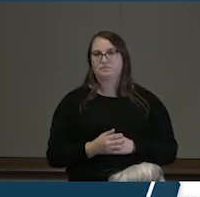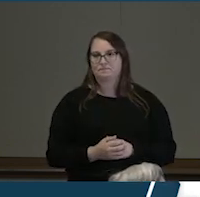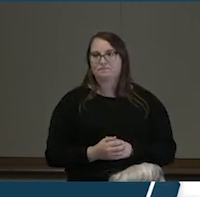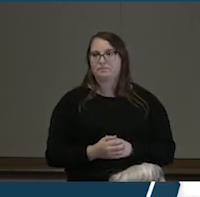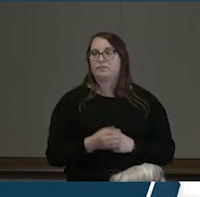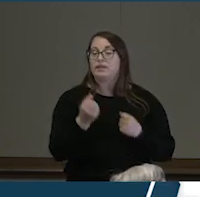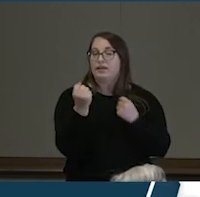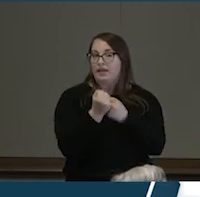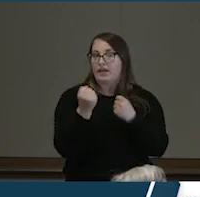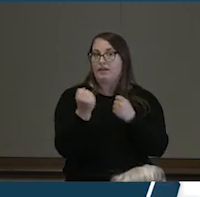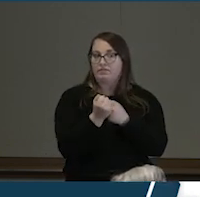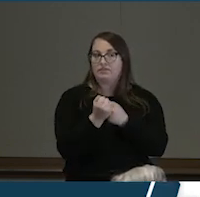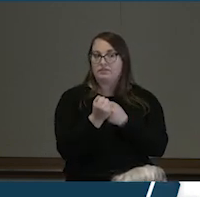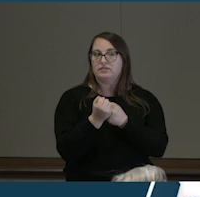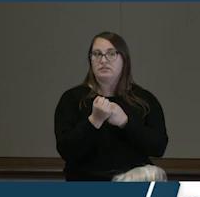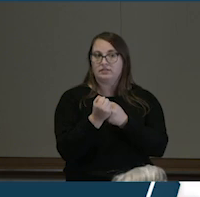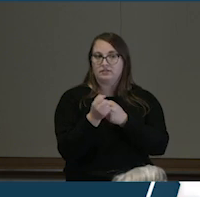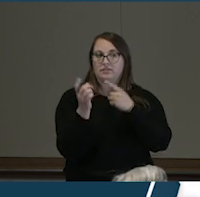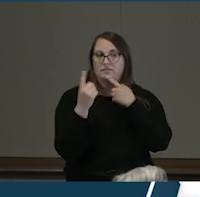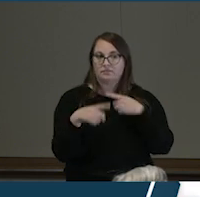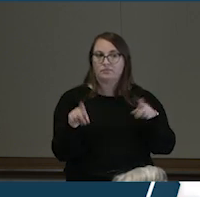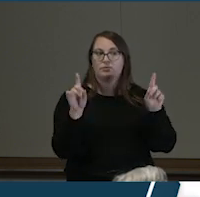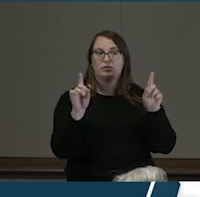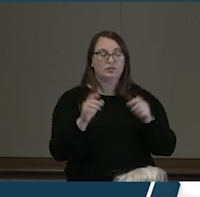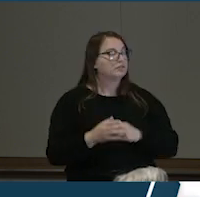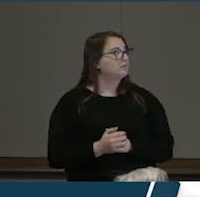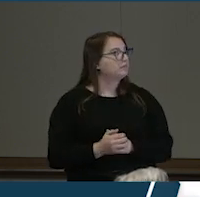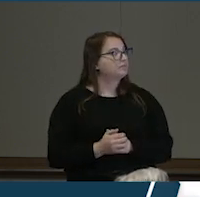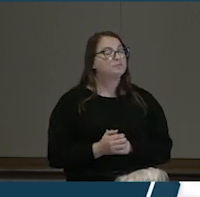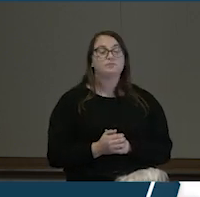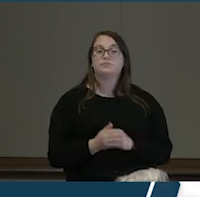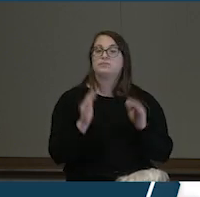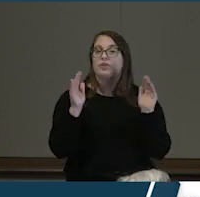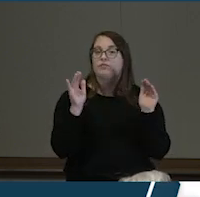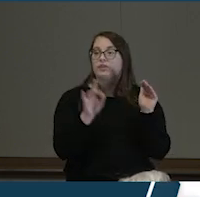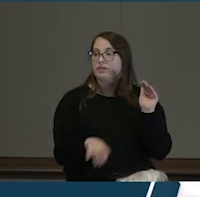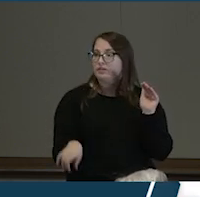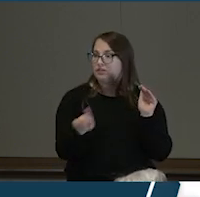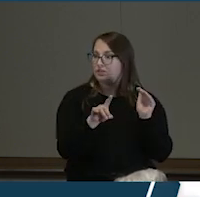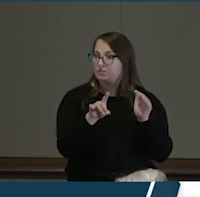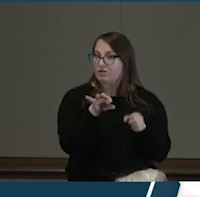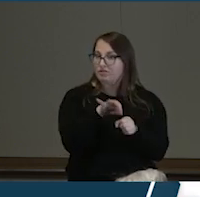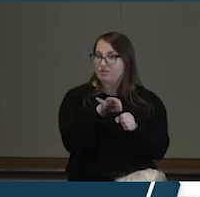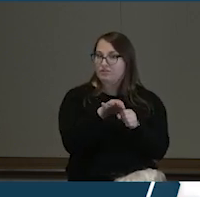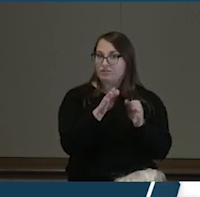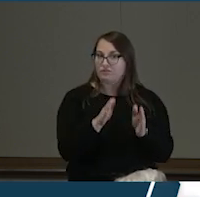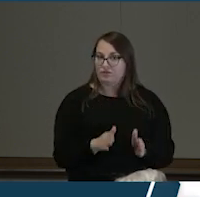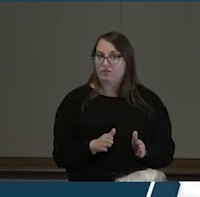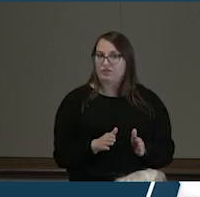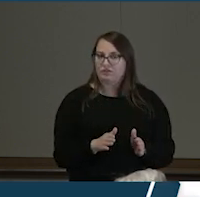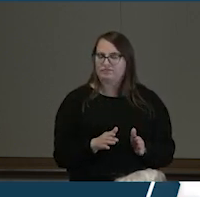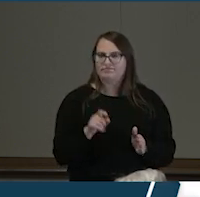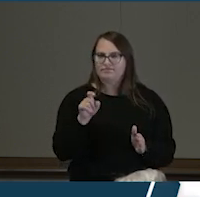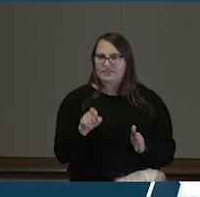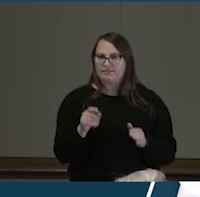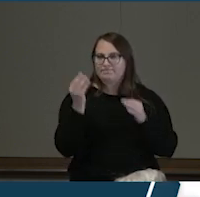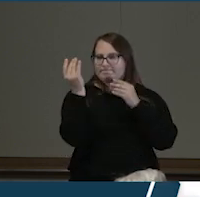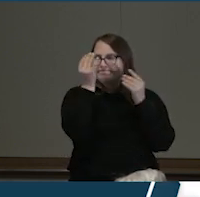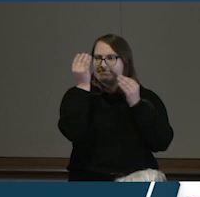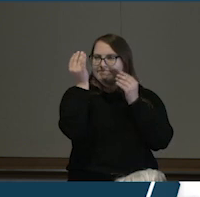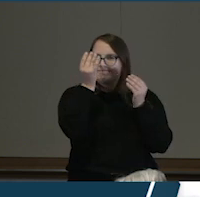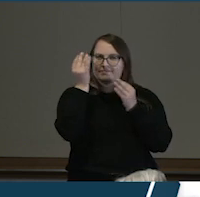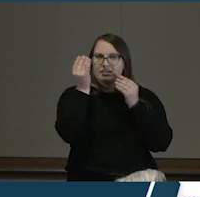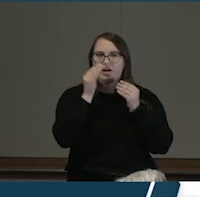work. So you elect, hopefully you guys are all voters, and be thoughtful in your voting process.